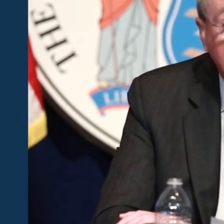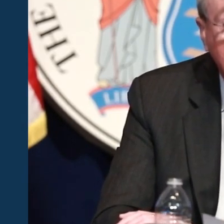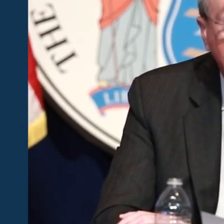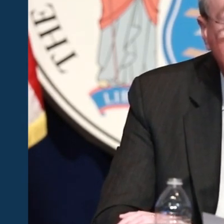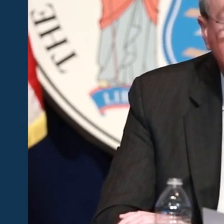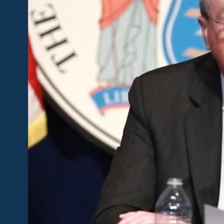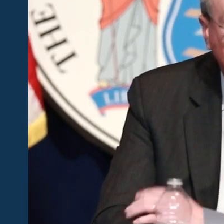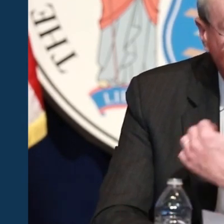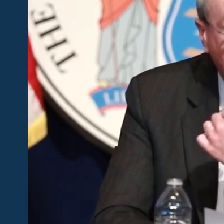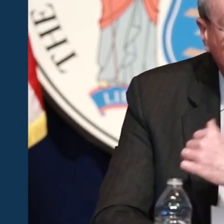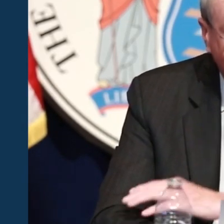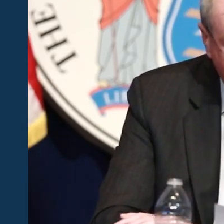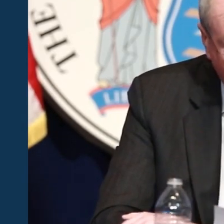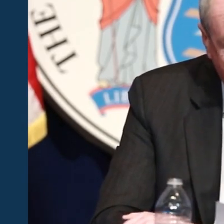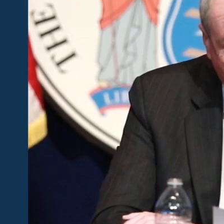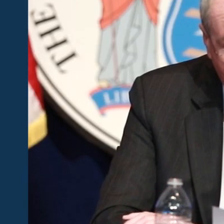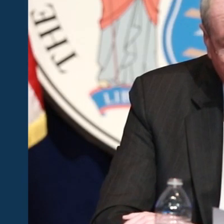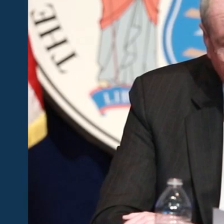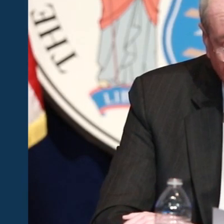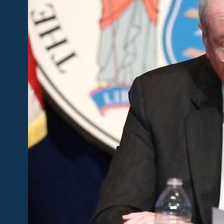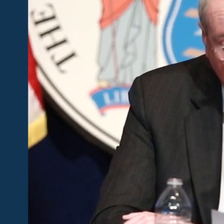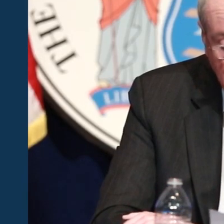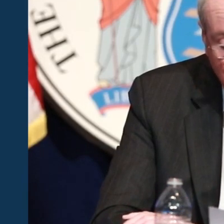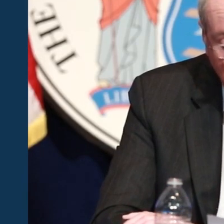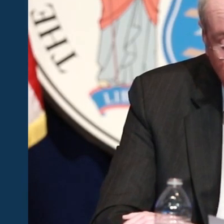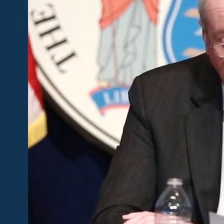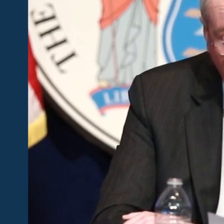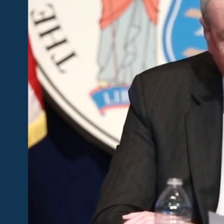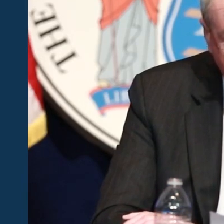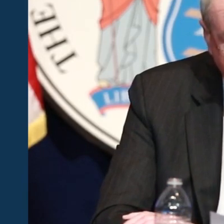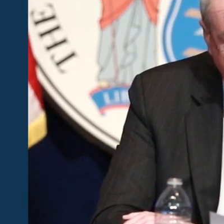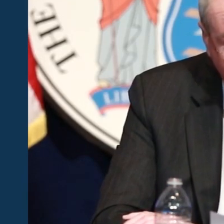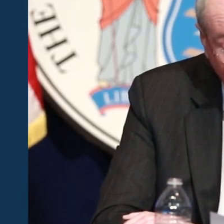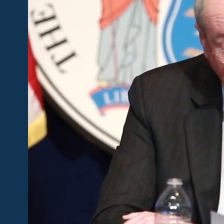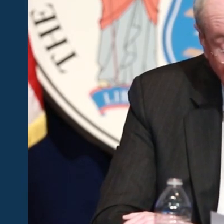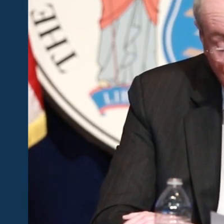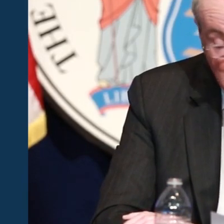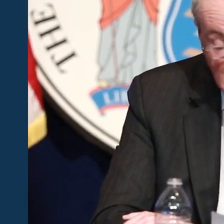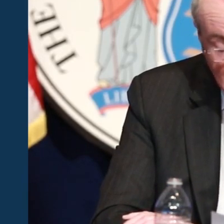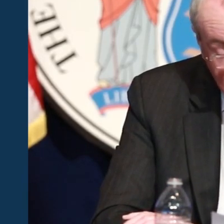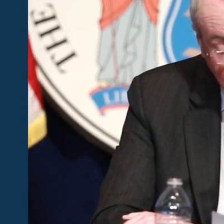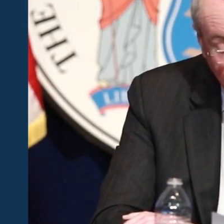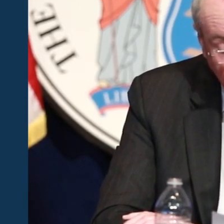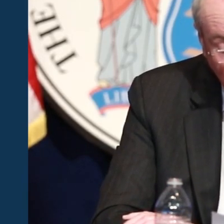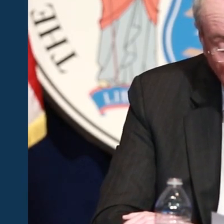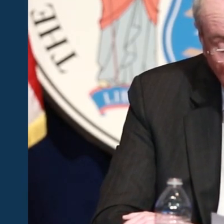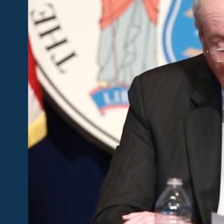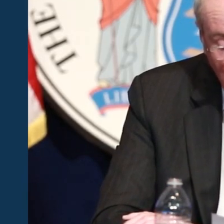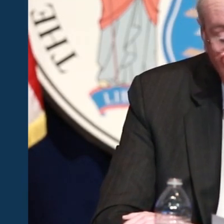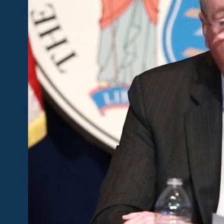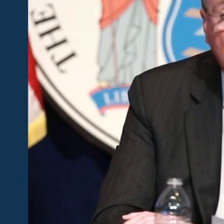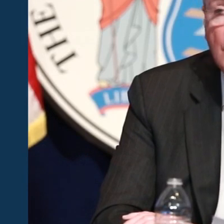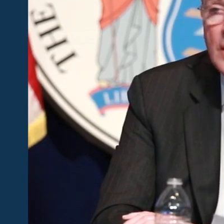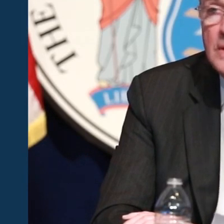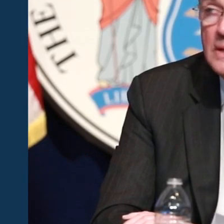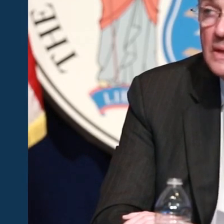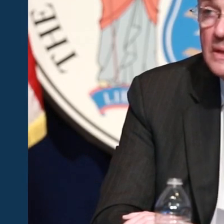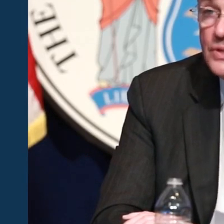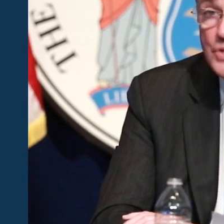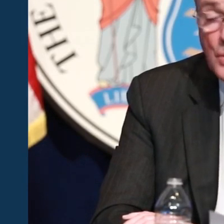However, as I was asked about, some providers have loosely interpreted what it means to stay connected. So today we are forcing